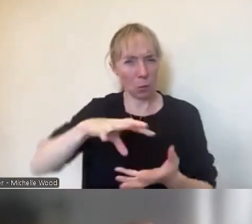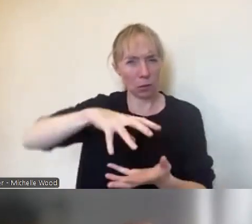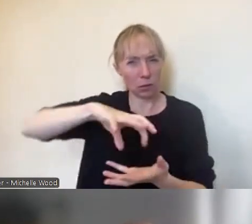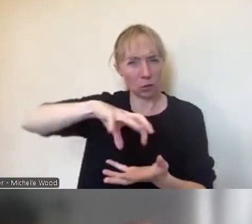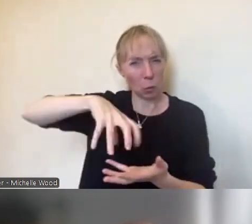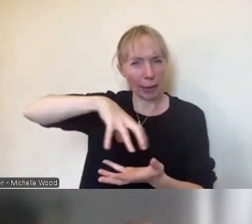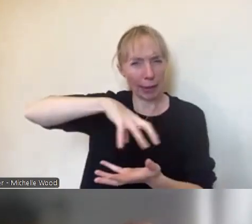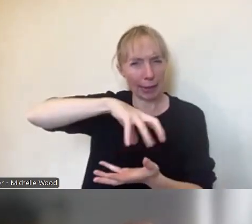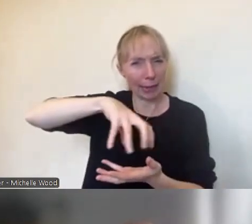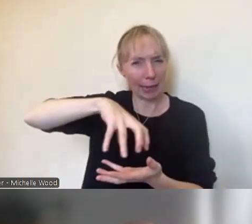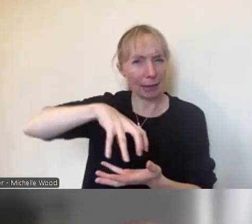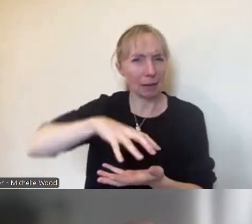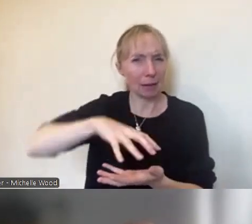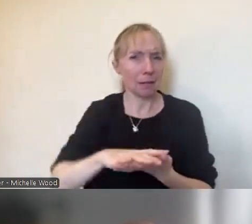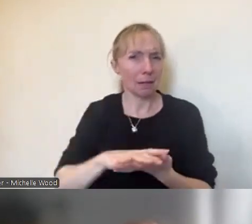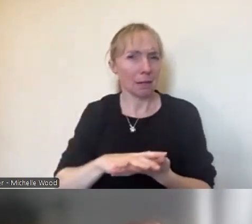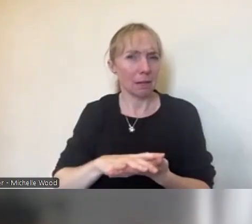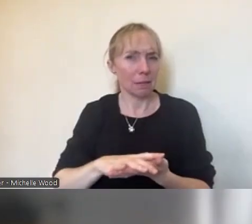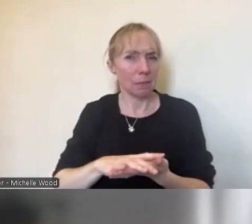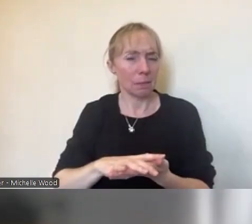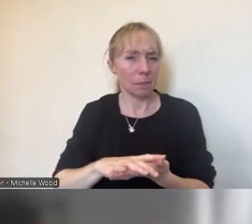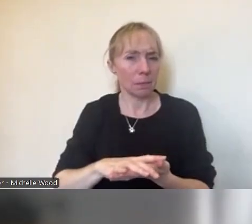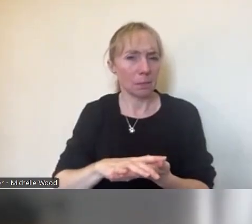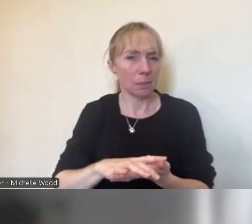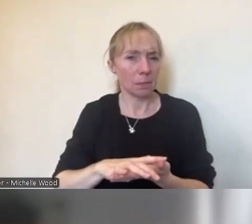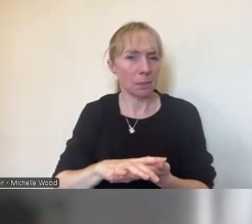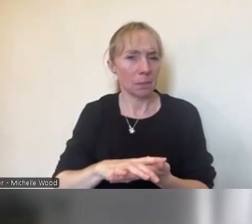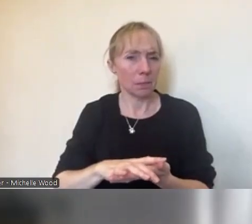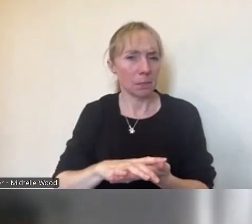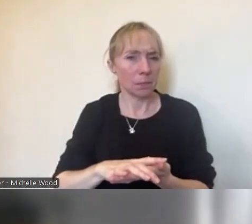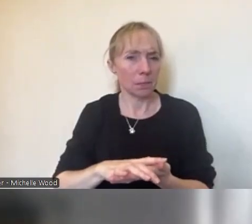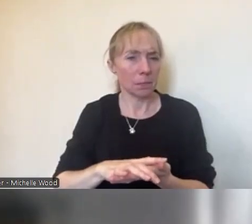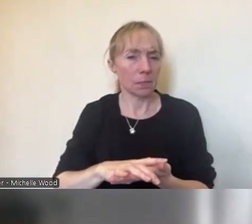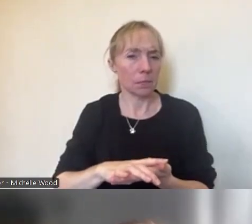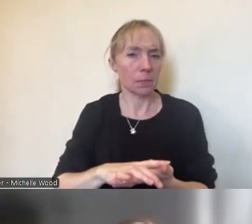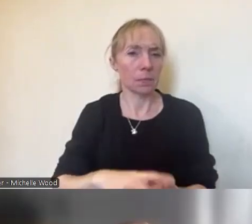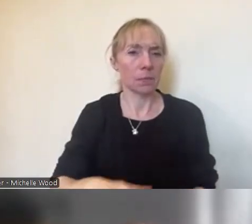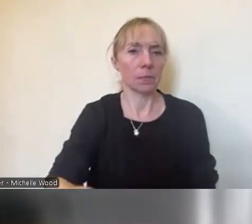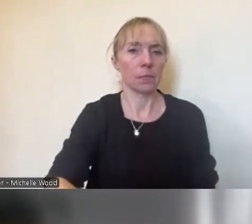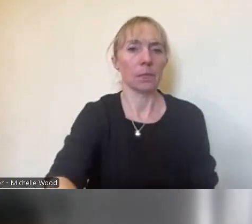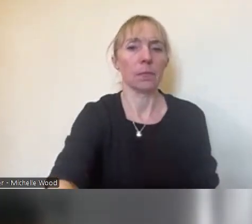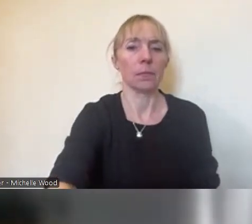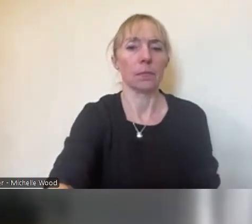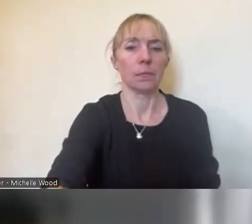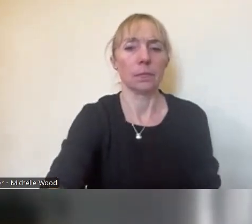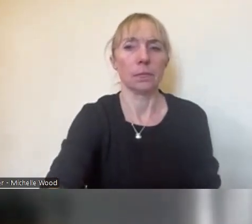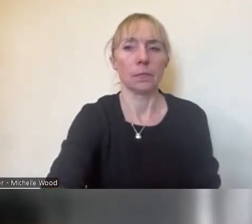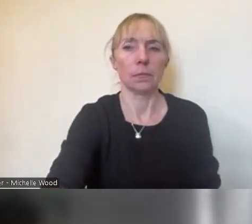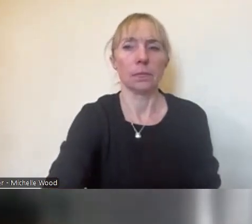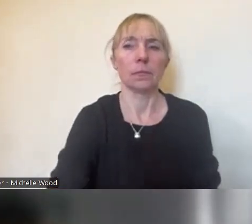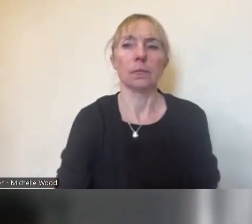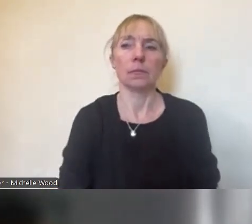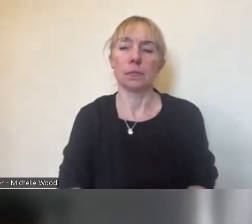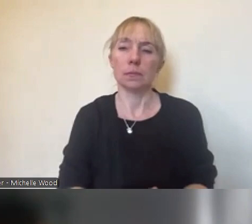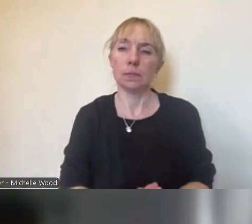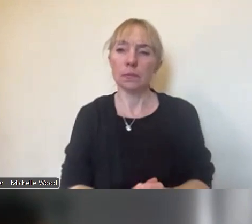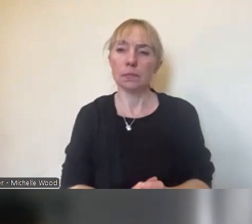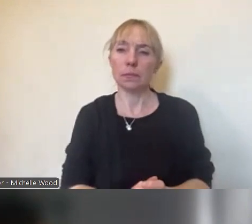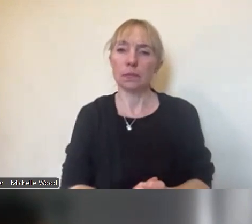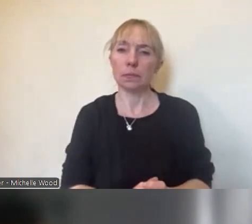was referring to, Beverly. There was one that looked like it was on